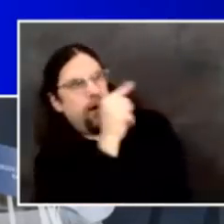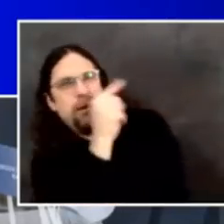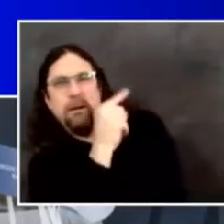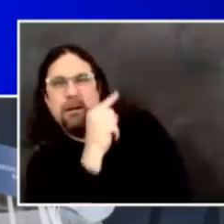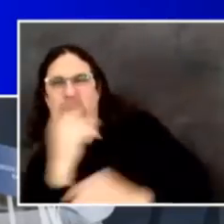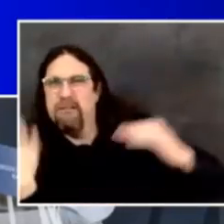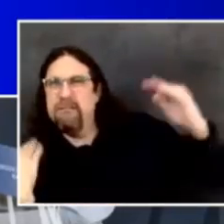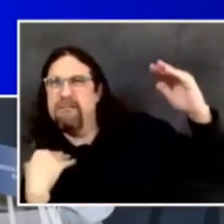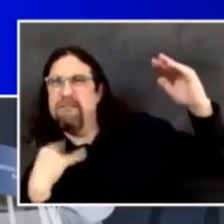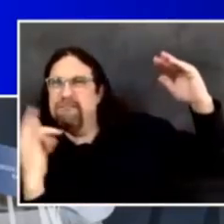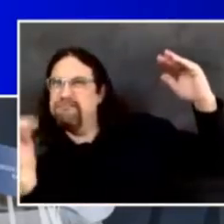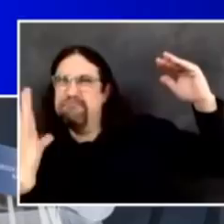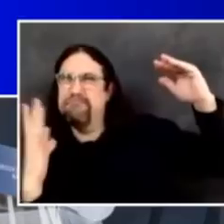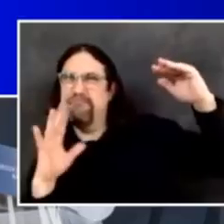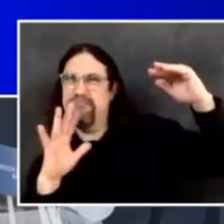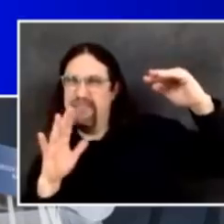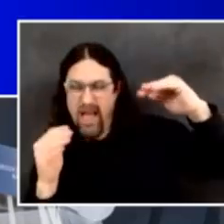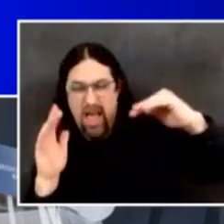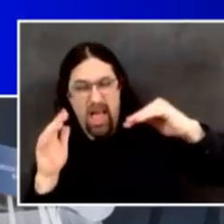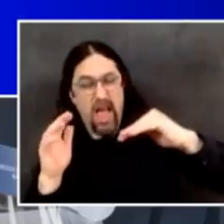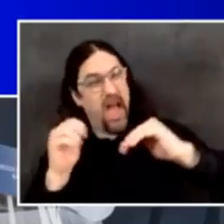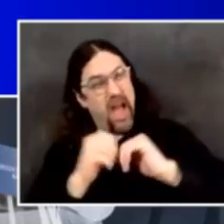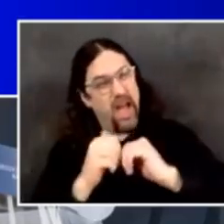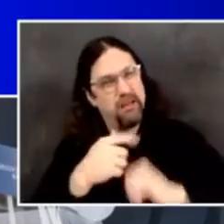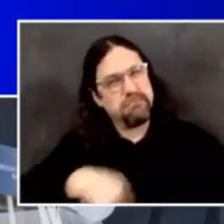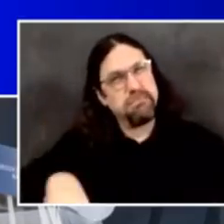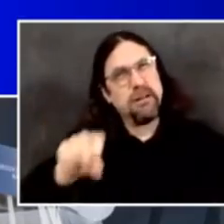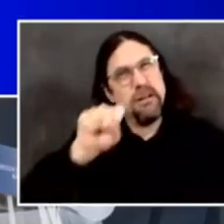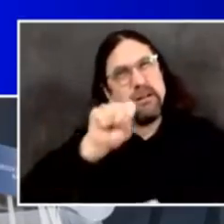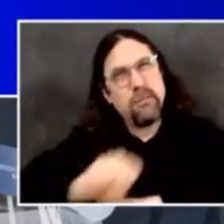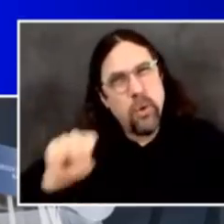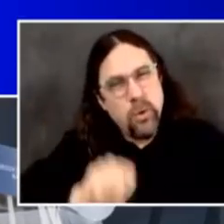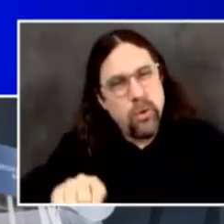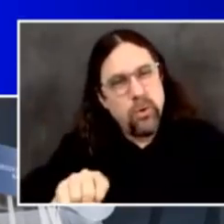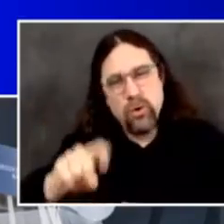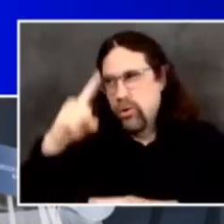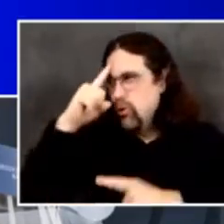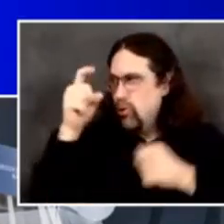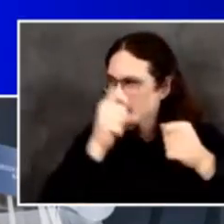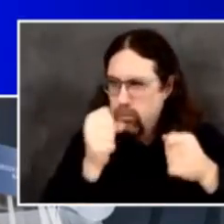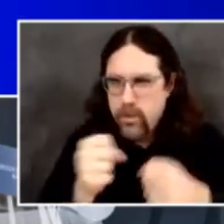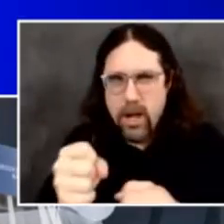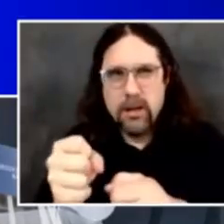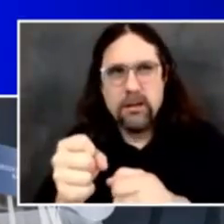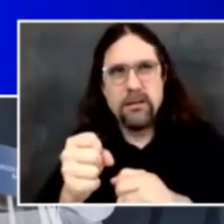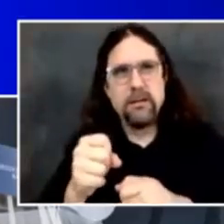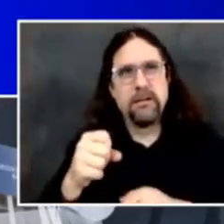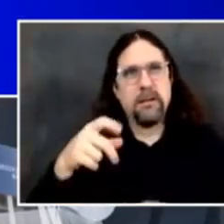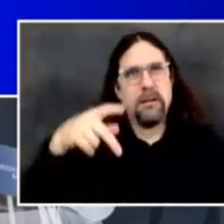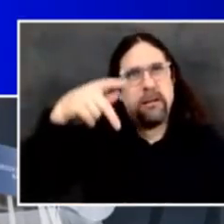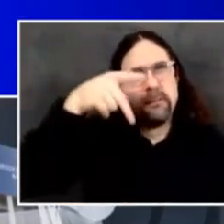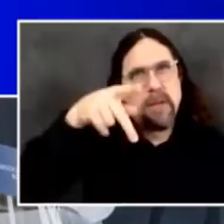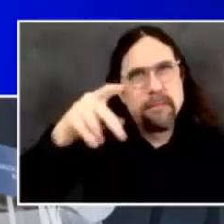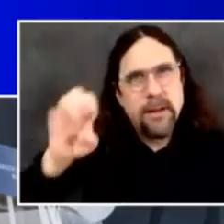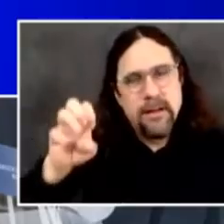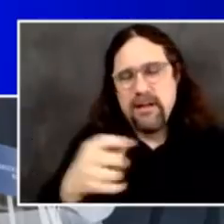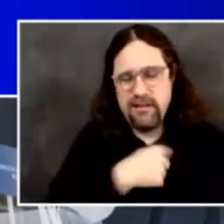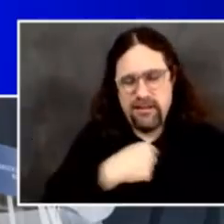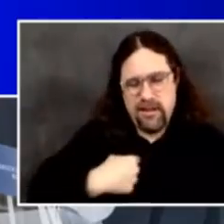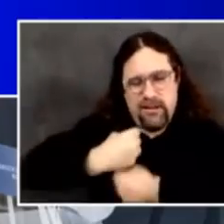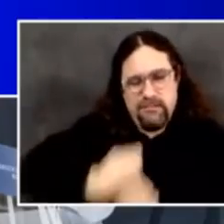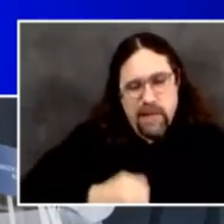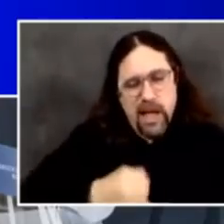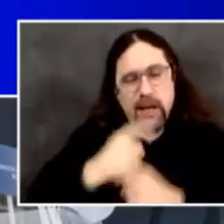Navy Yard by New Yorkers who wanted to help our healthcare heroes. That made a huge difference. The folks who came together,